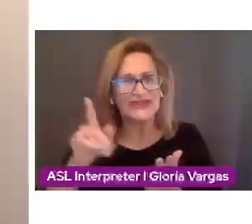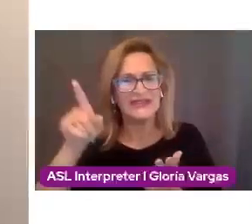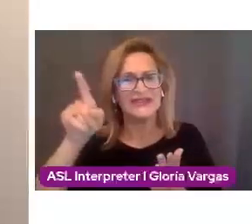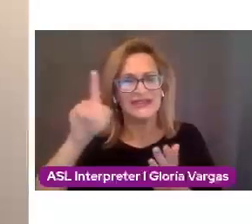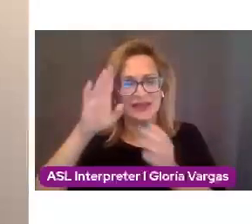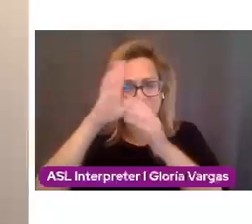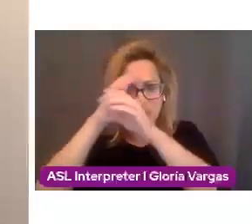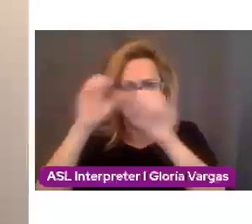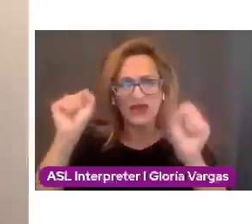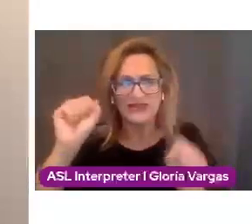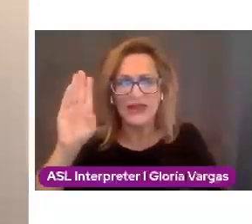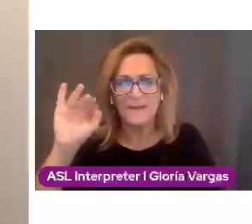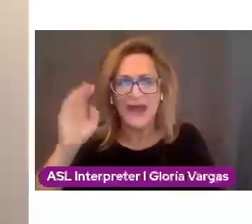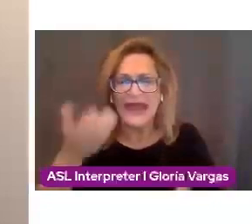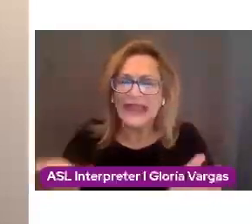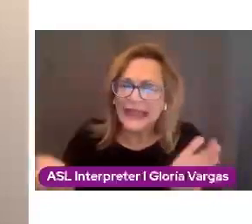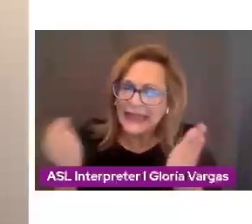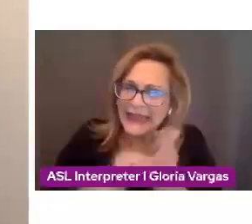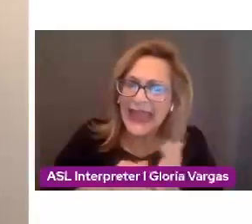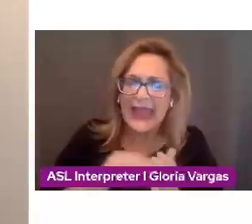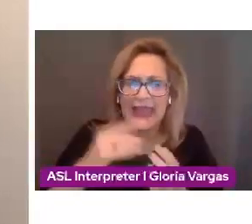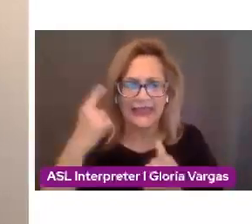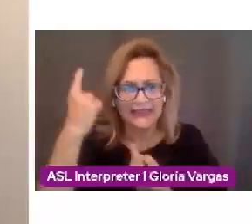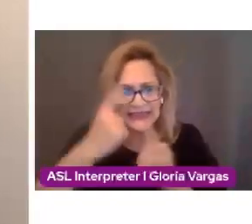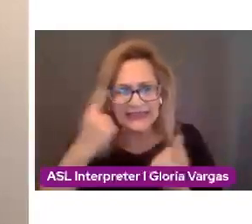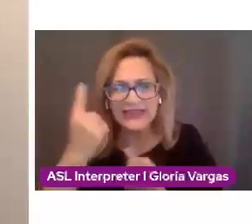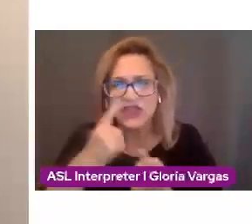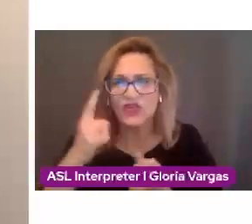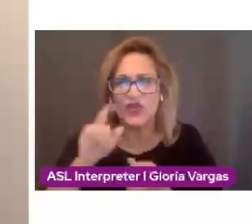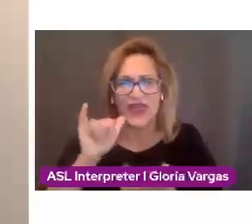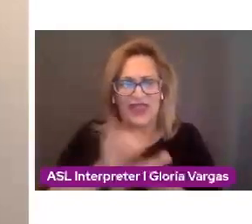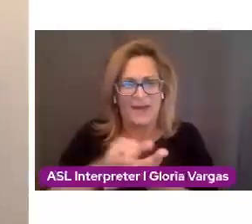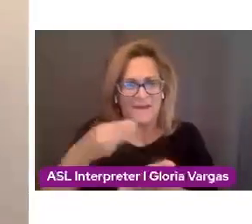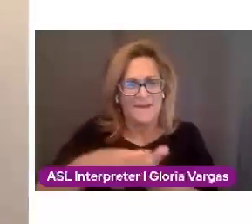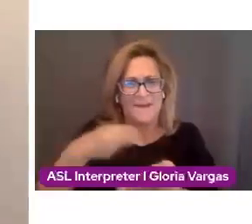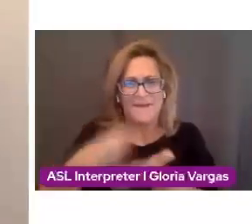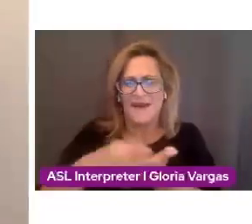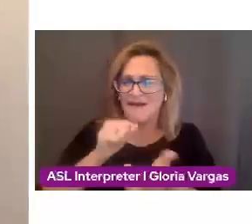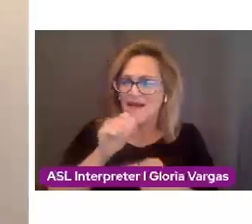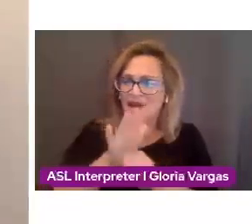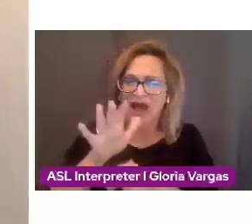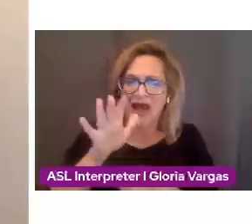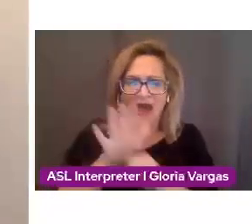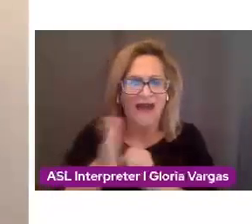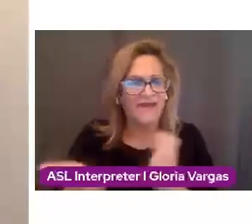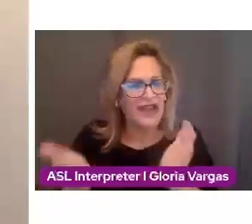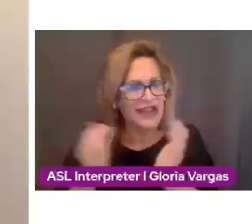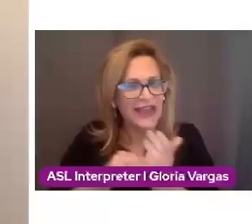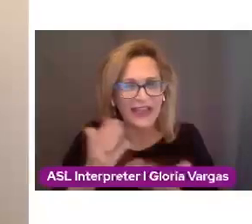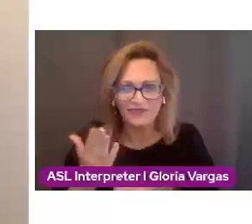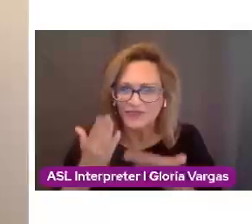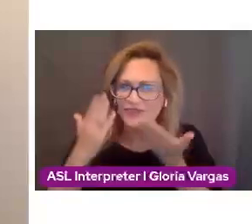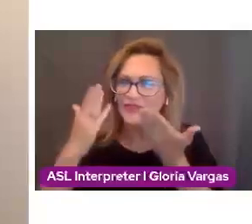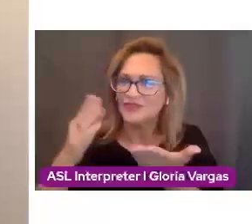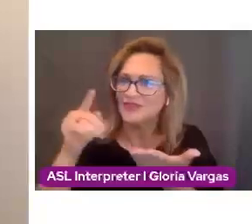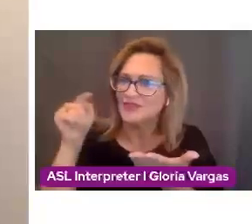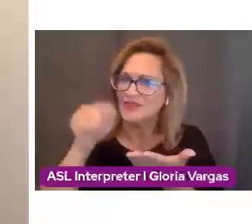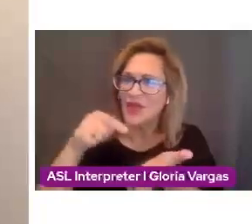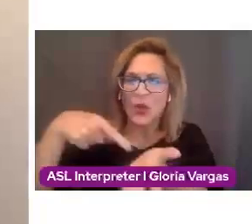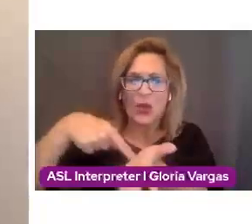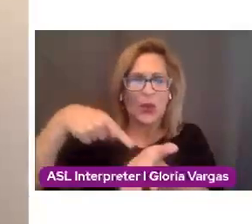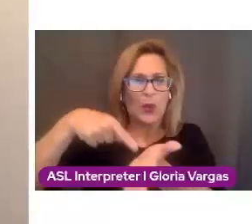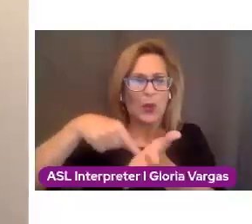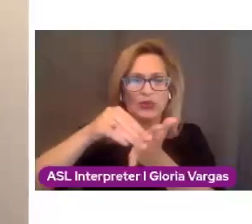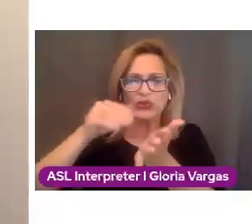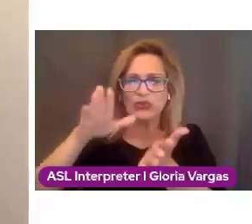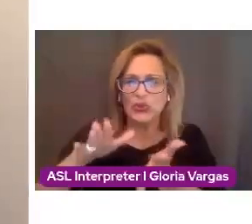proposal. I'm very encouraged that they seem to be exploring this and doing this. They're not, they don't